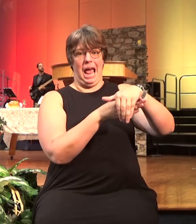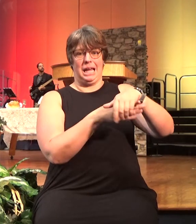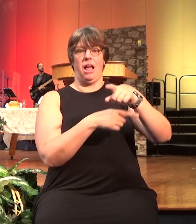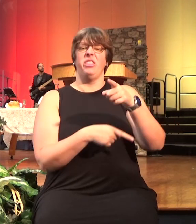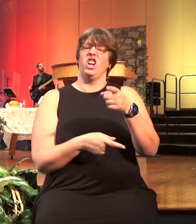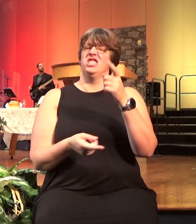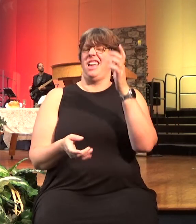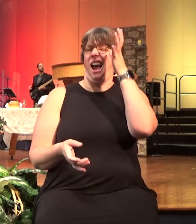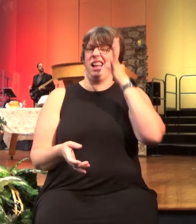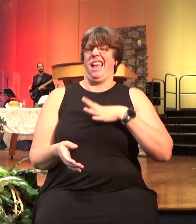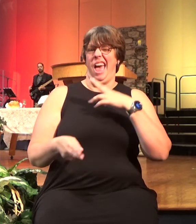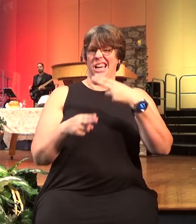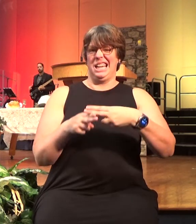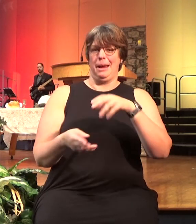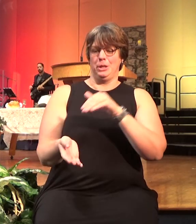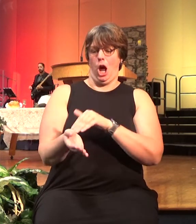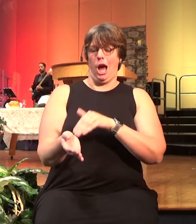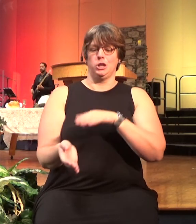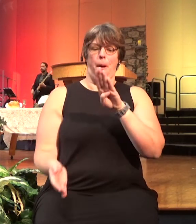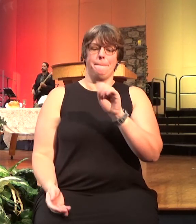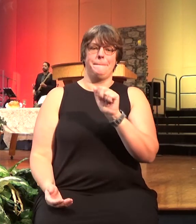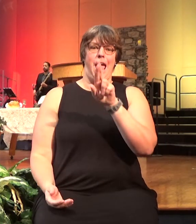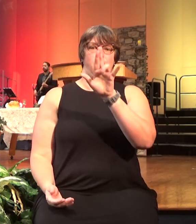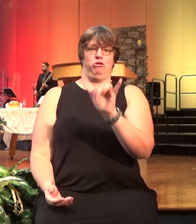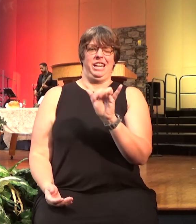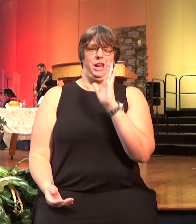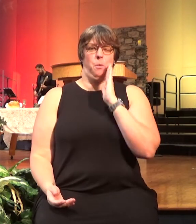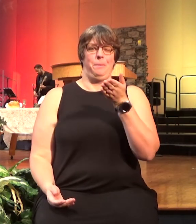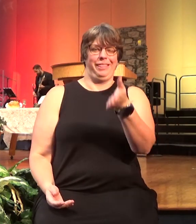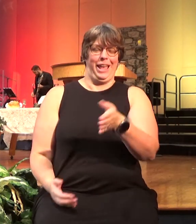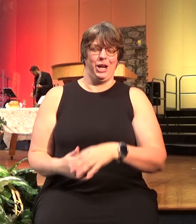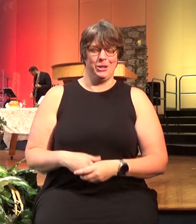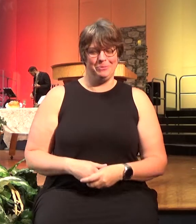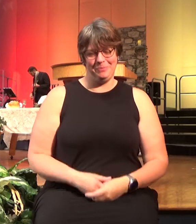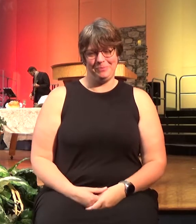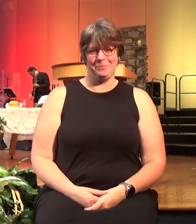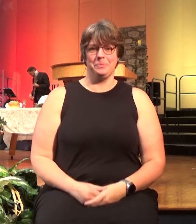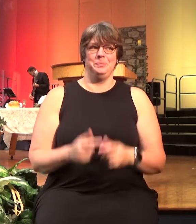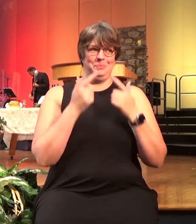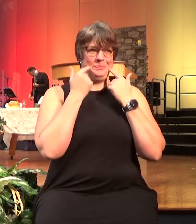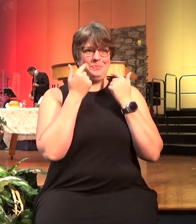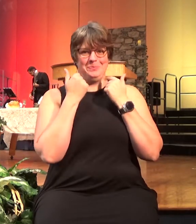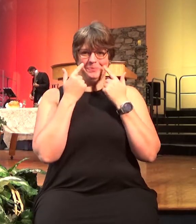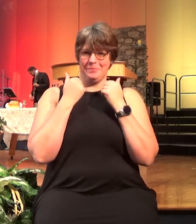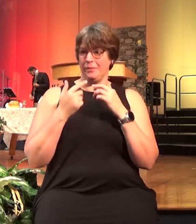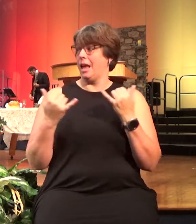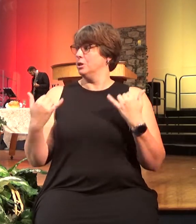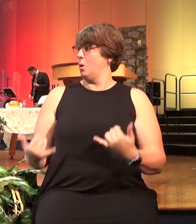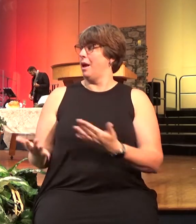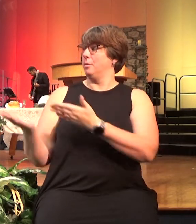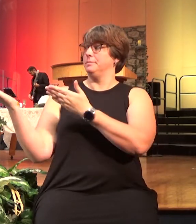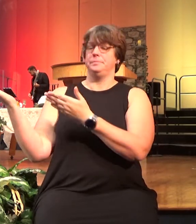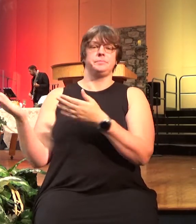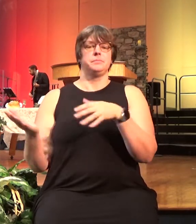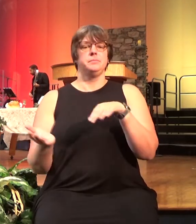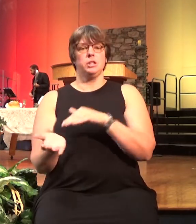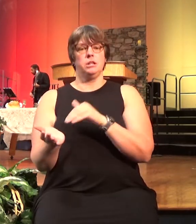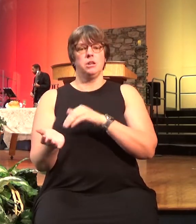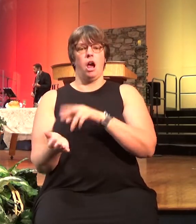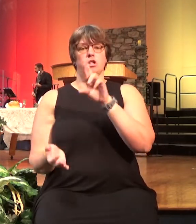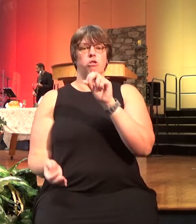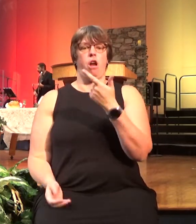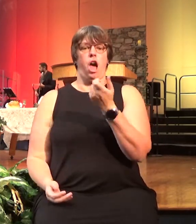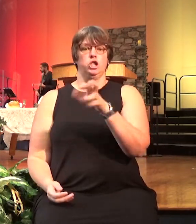4-week workshop on Kabbalah coming up in a right. couple of weeks, and I hope you'll check it out online and join me. It'll be an immersive experience into